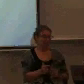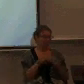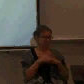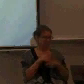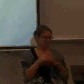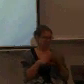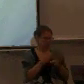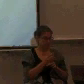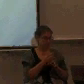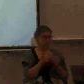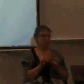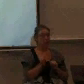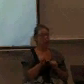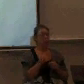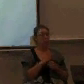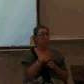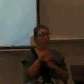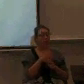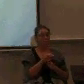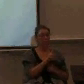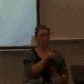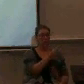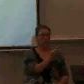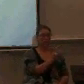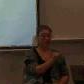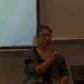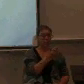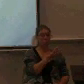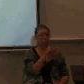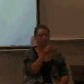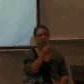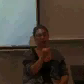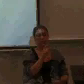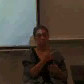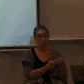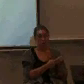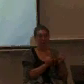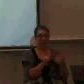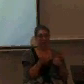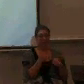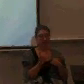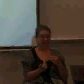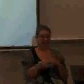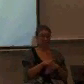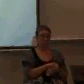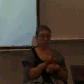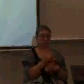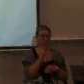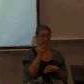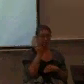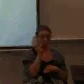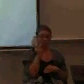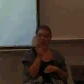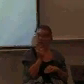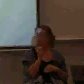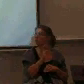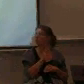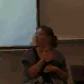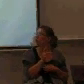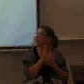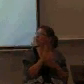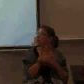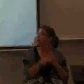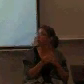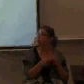The organisms can be composed of RNA or DNA, and they can have a covering of proteins or